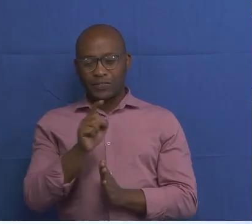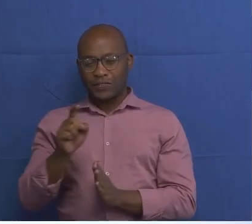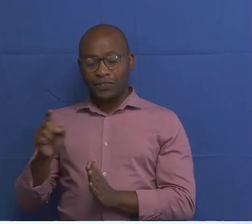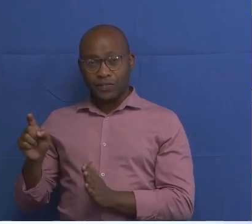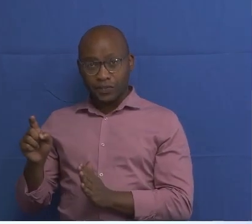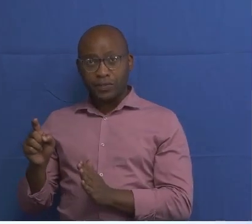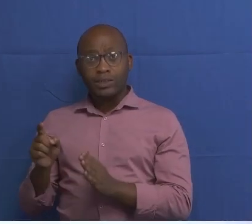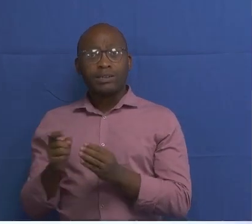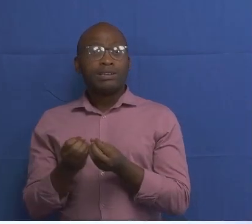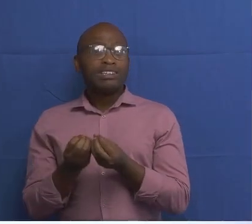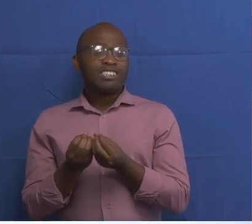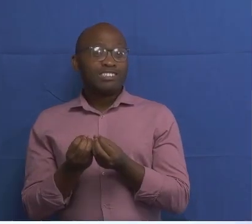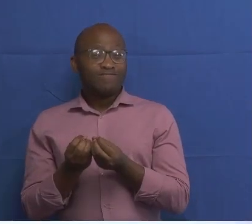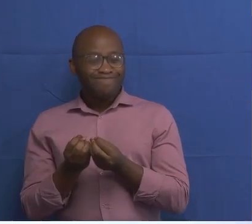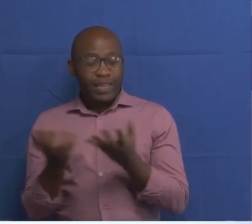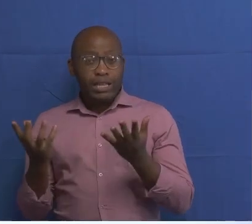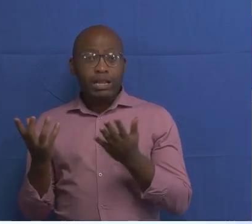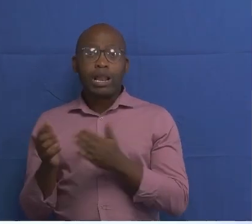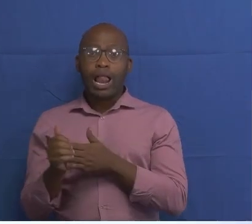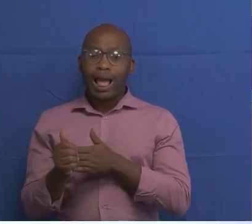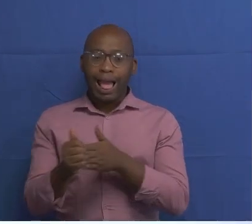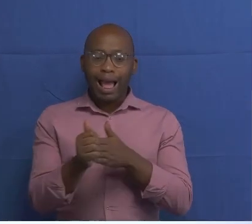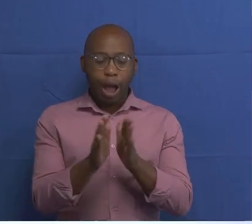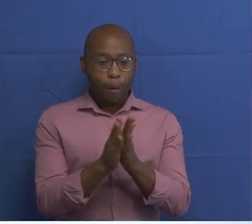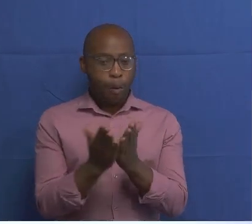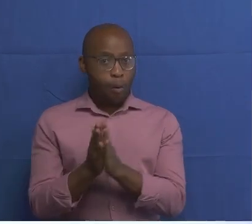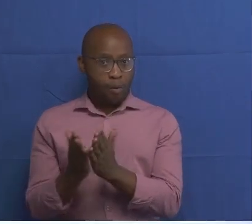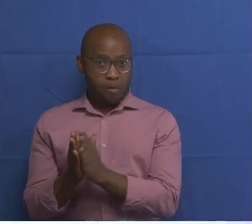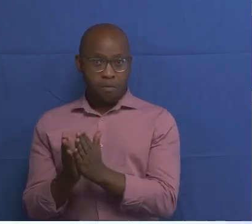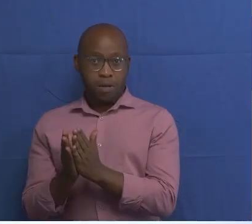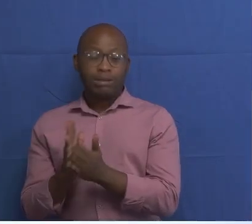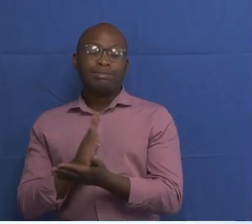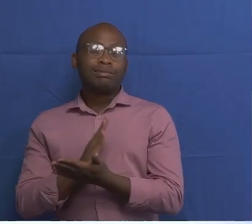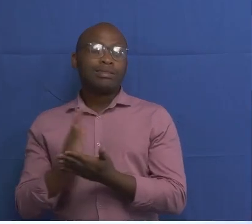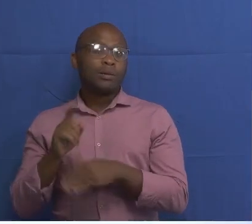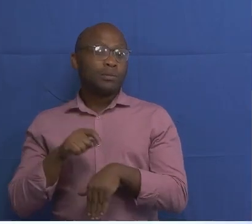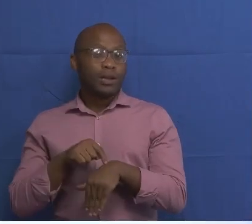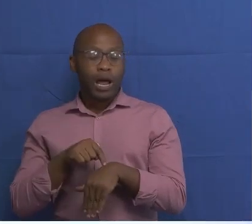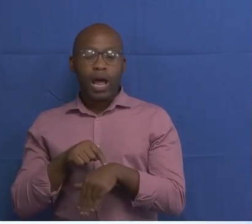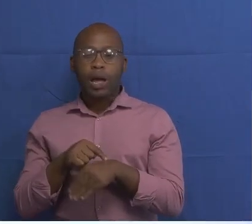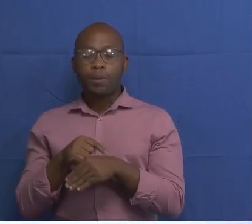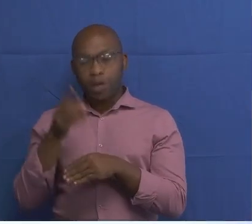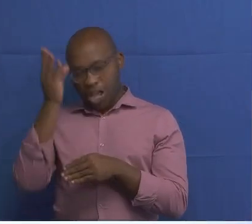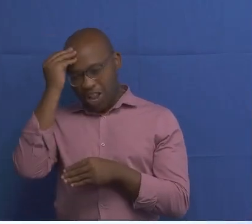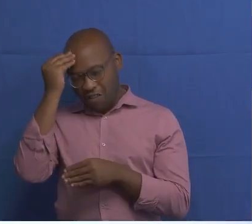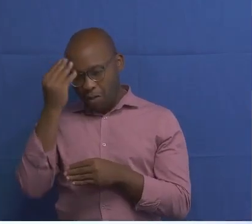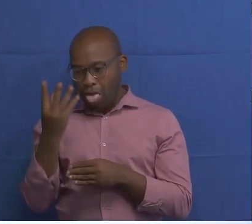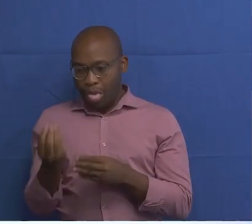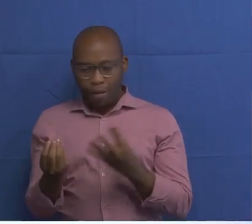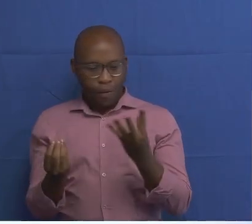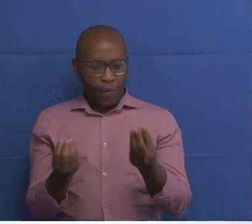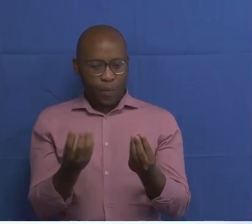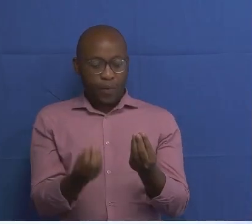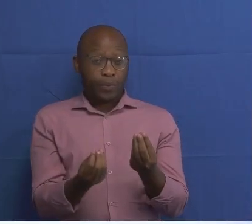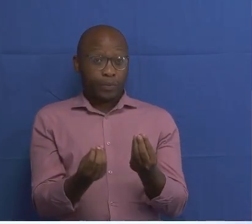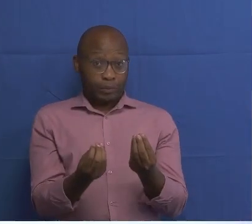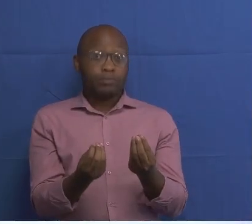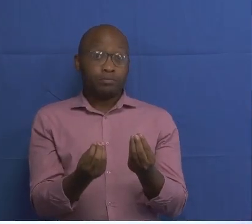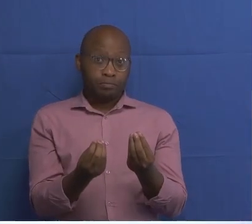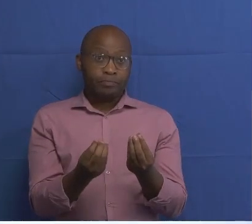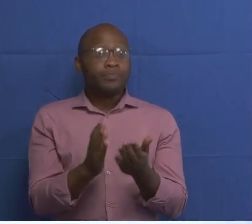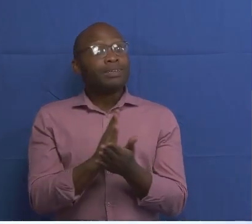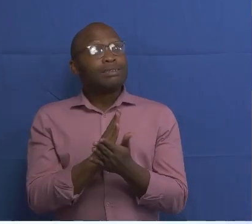fall short of the information that a learner is supposed to have of what is examinable. Sometimes they go beyond the content that